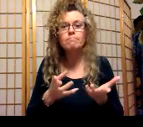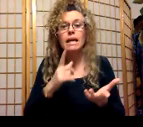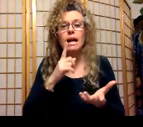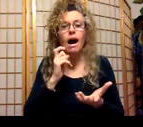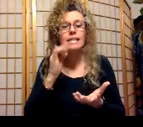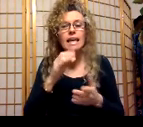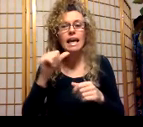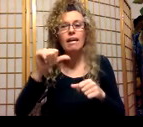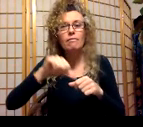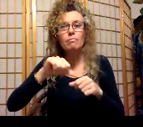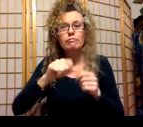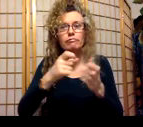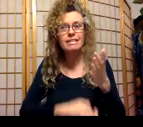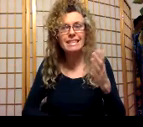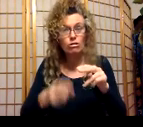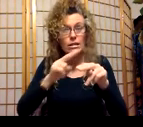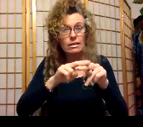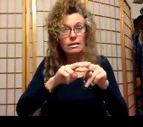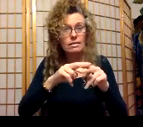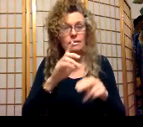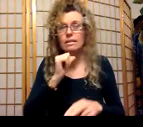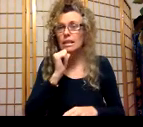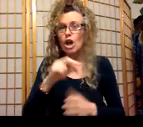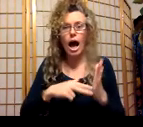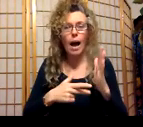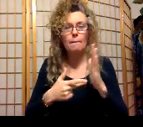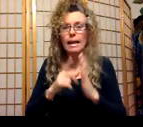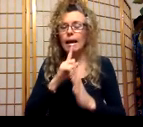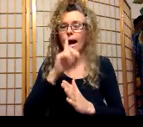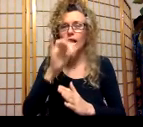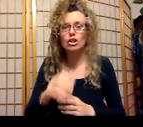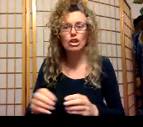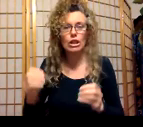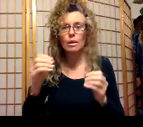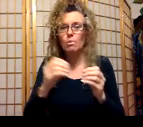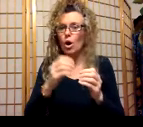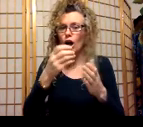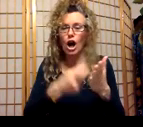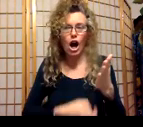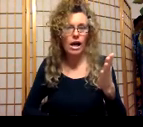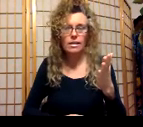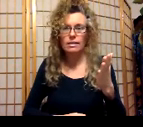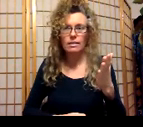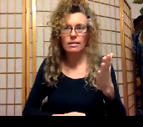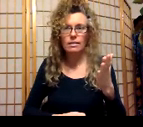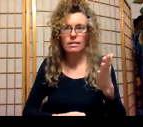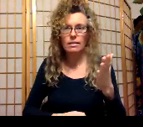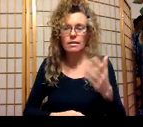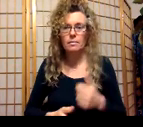Because if the prices of gas increase, it does not mean that it actually is more cost.